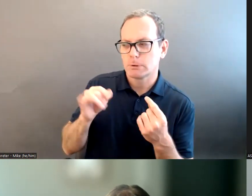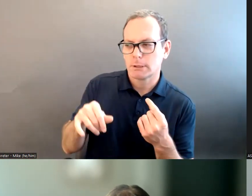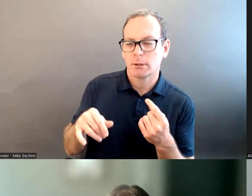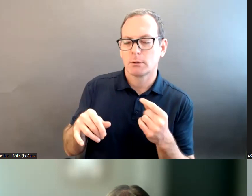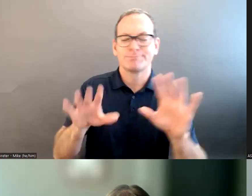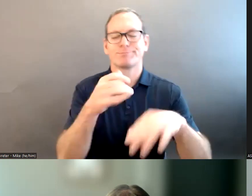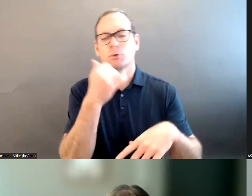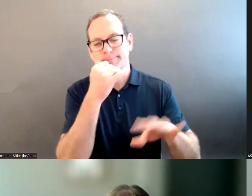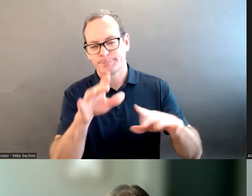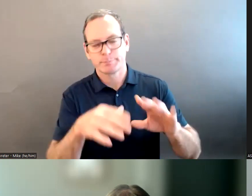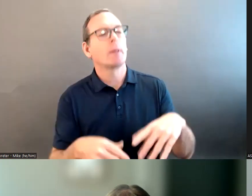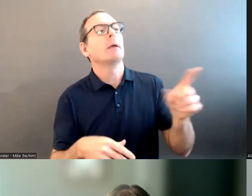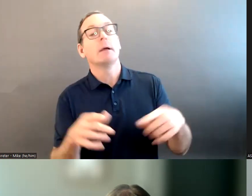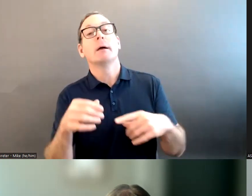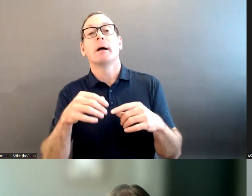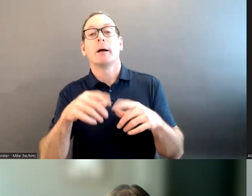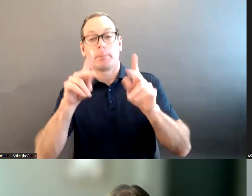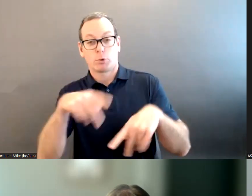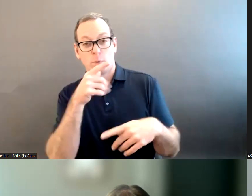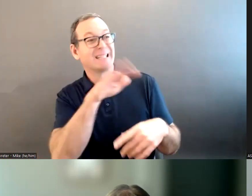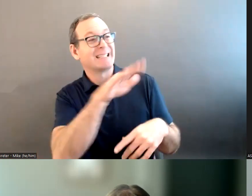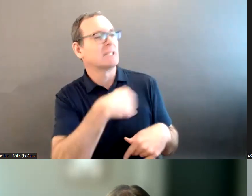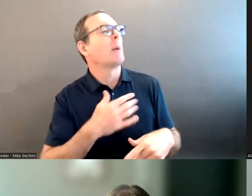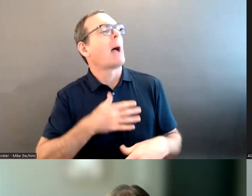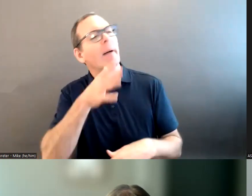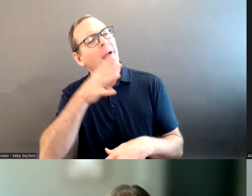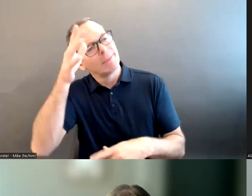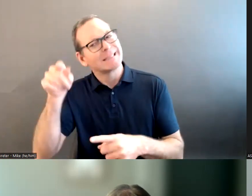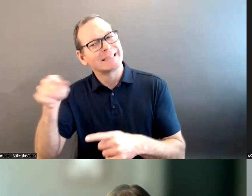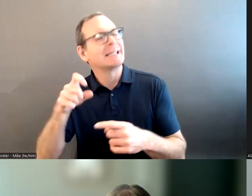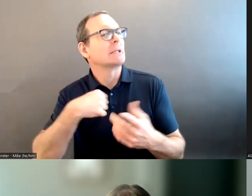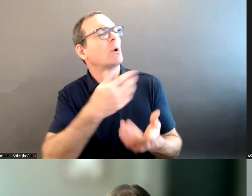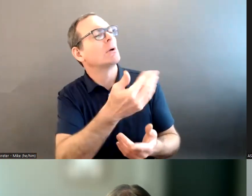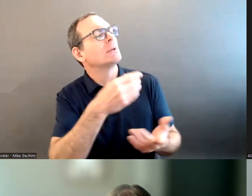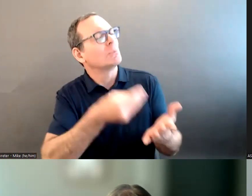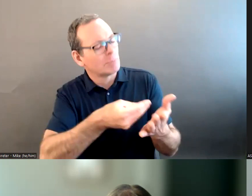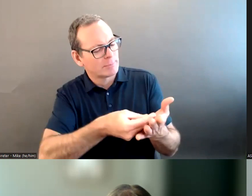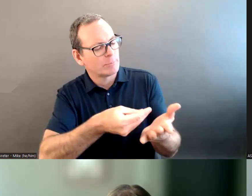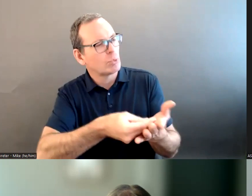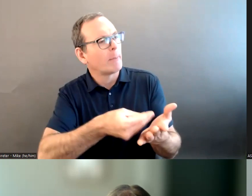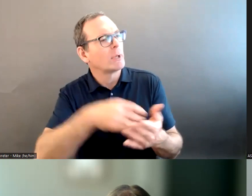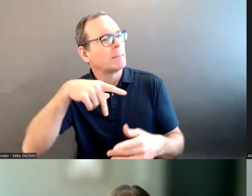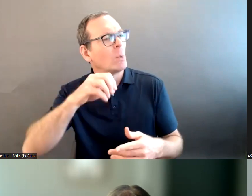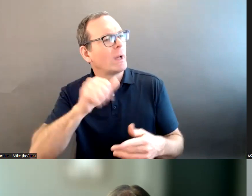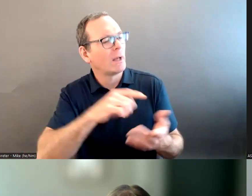and frustrated at the time of the meeting. Am I able to report this if this happens?